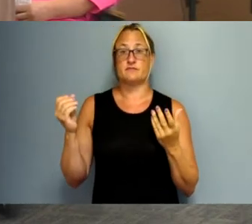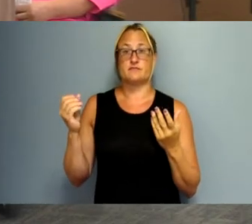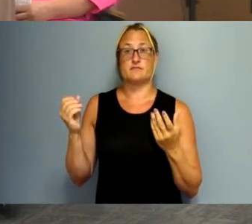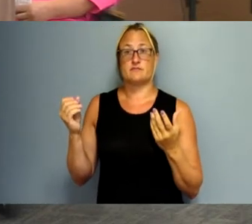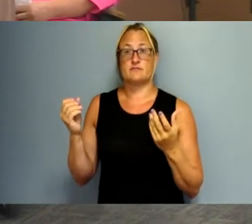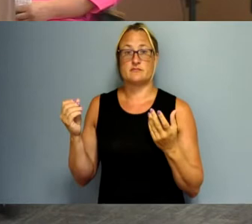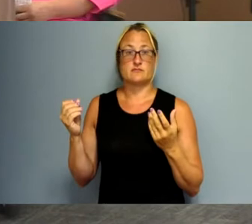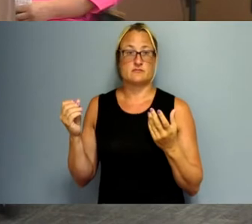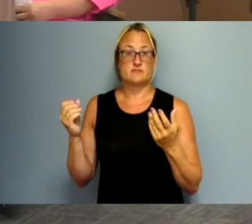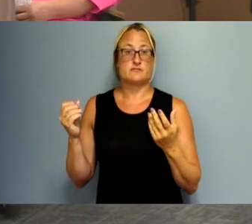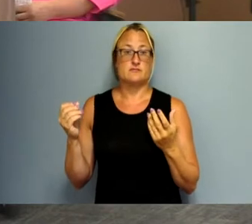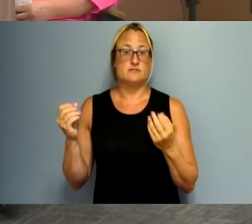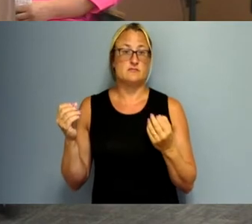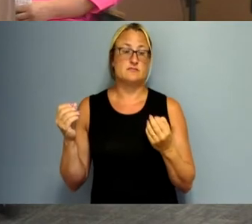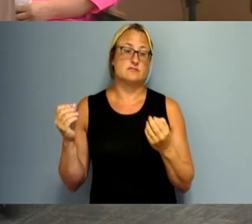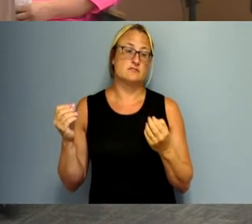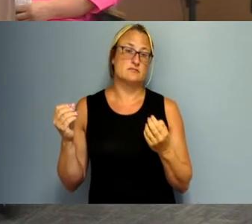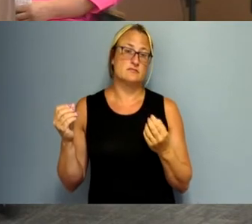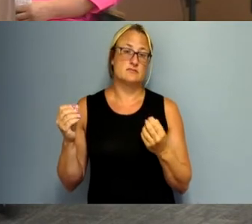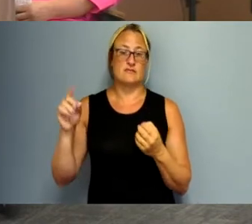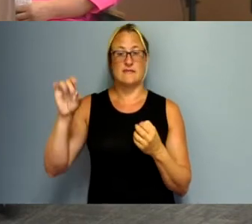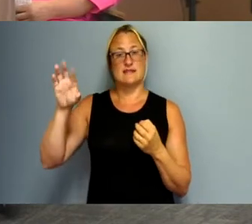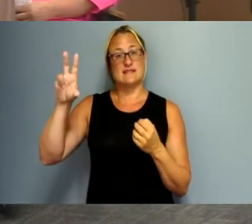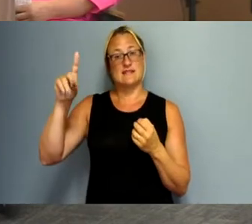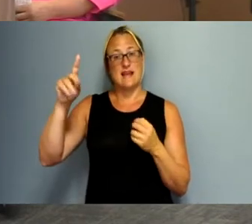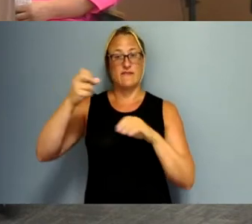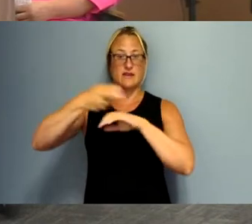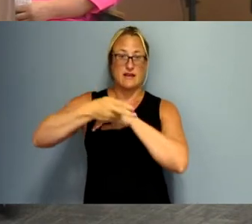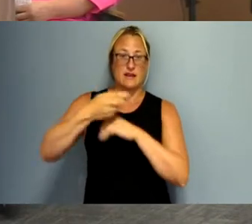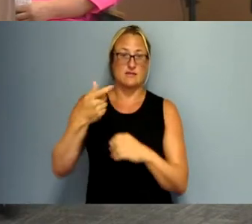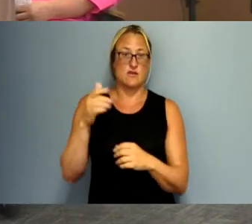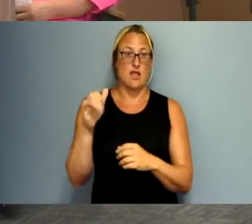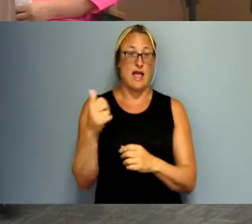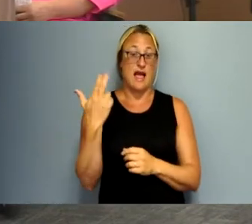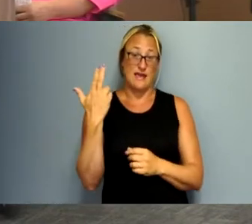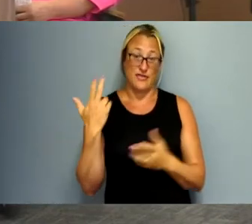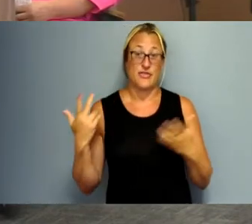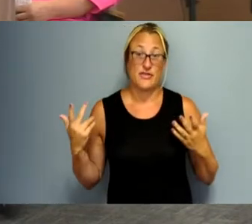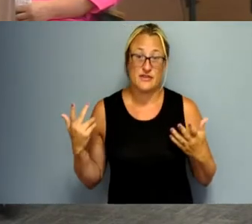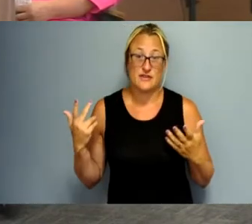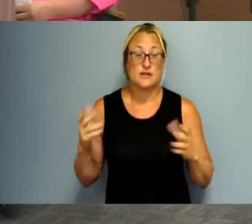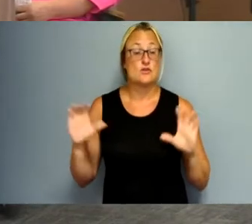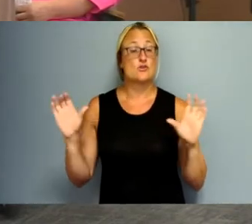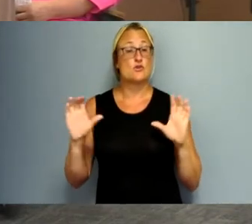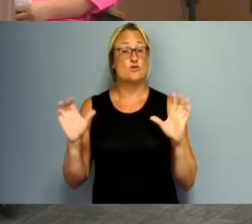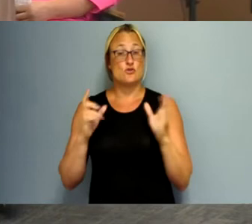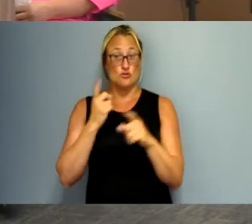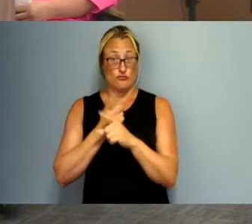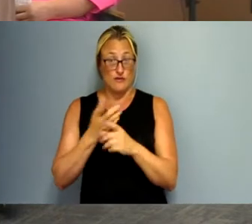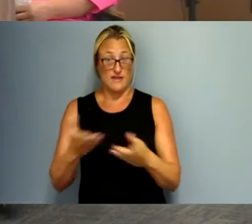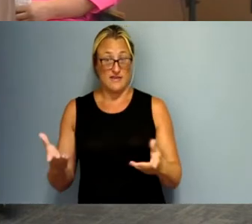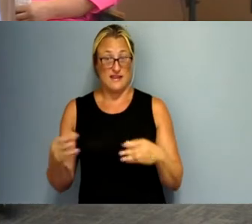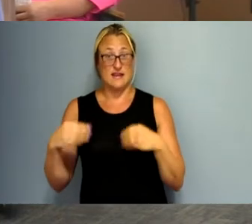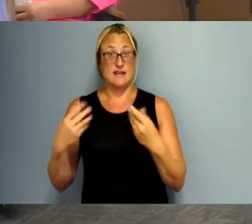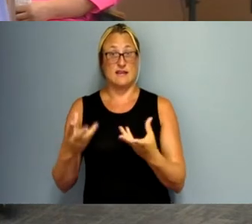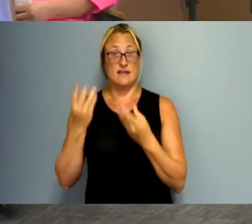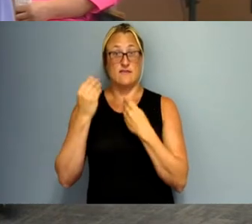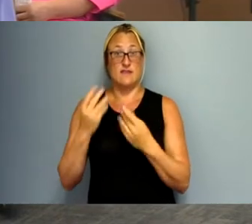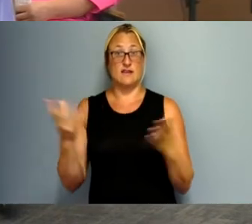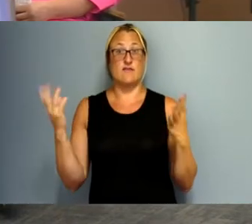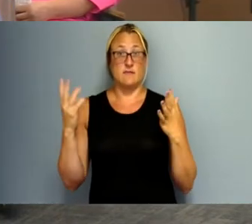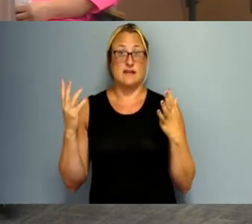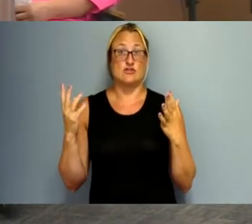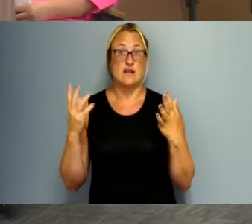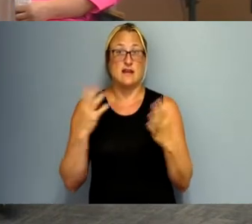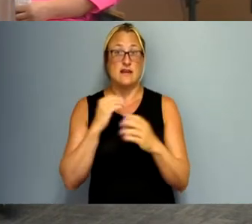the David against Goliath. So do what the right thing is and give the information out and